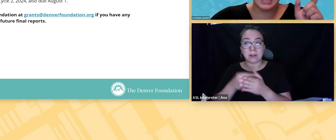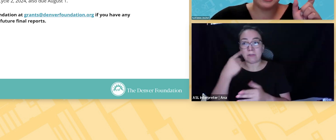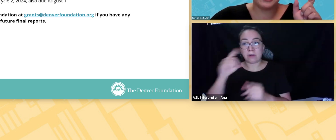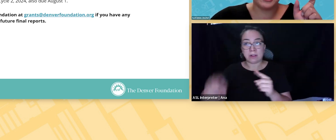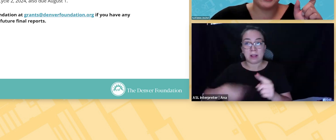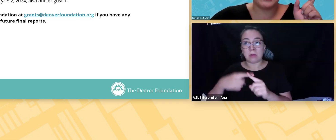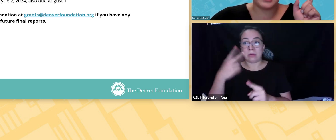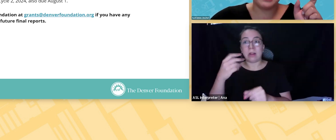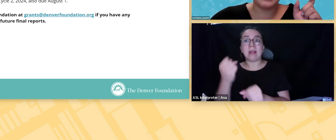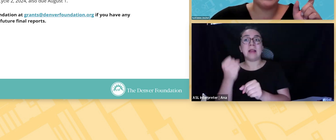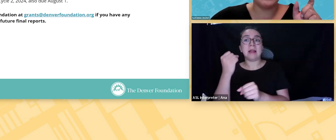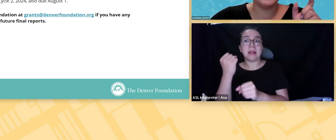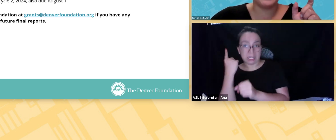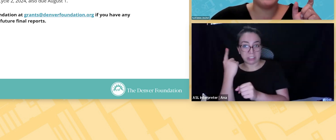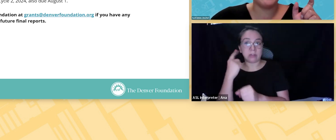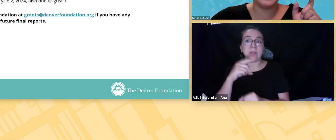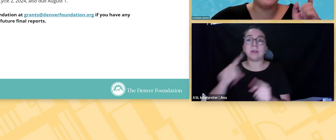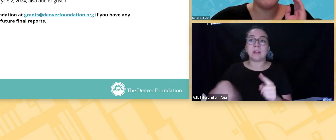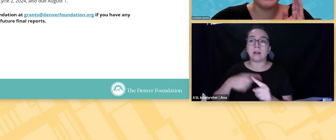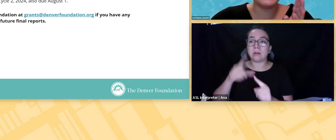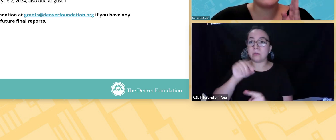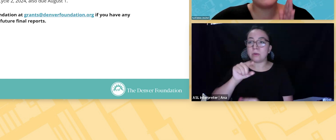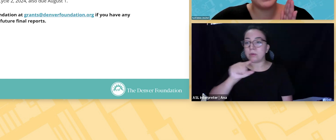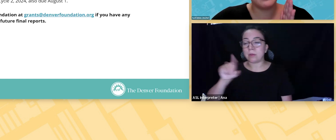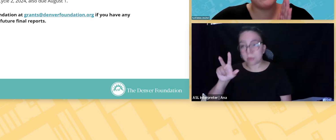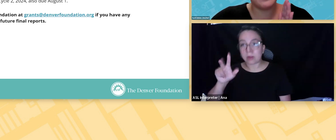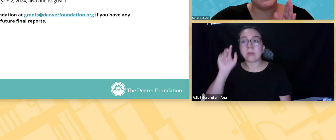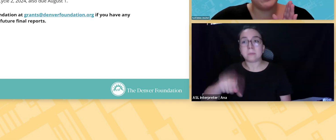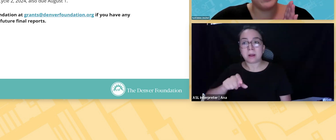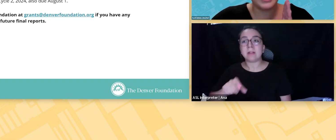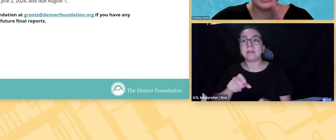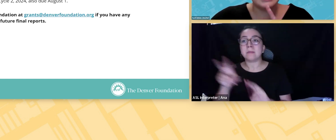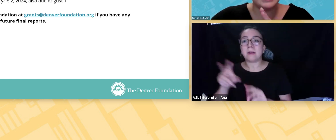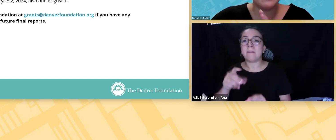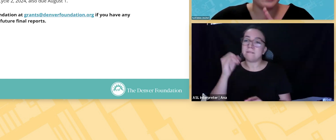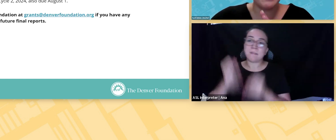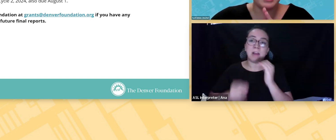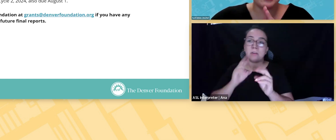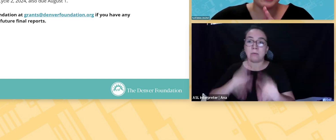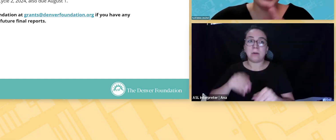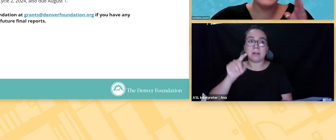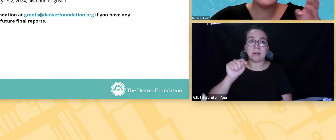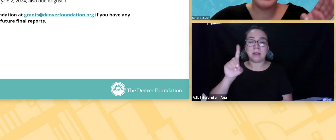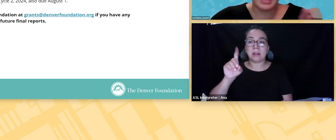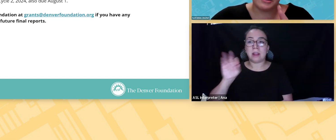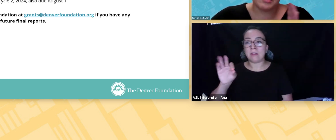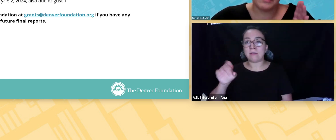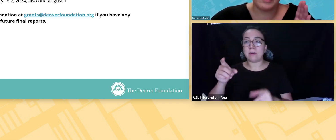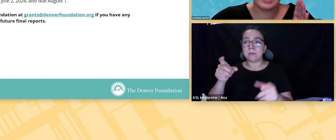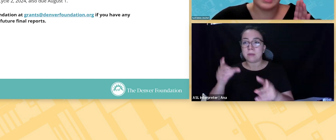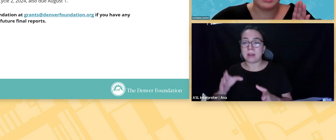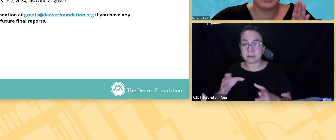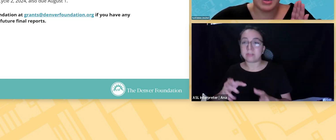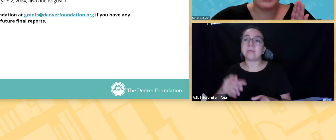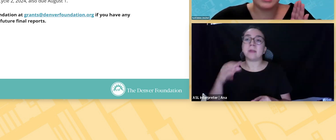2 last year, so Cycle 2 2023, you must submit a final report in TDF Grant Manager to be eligible